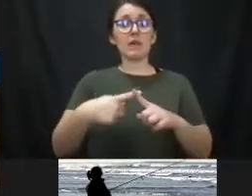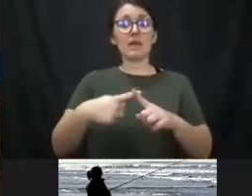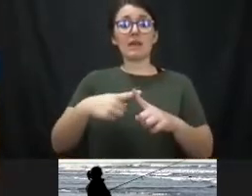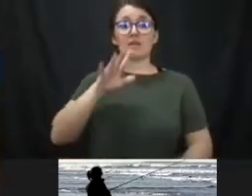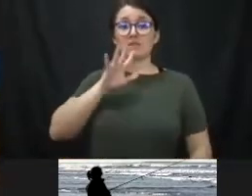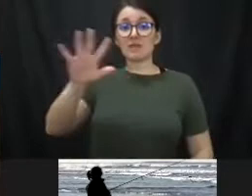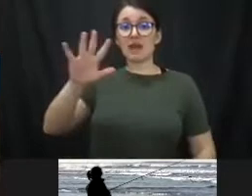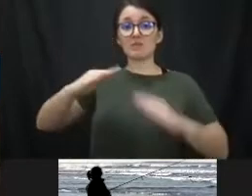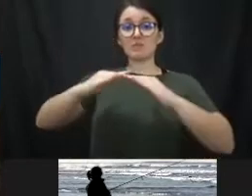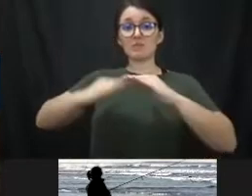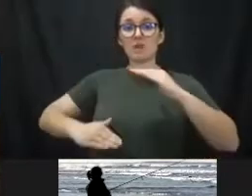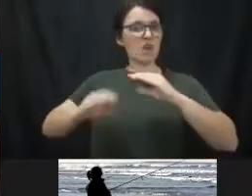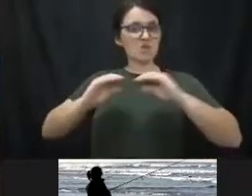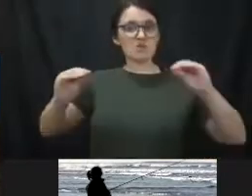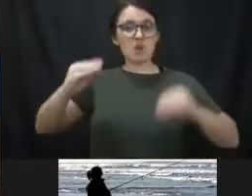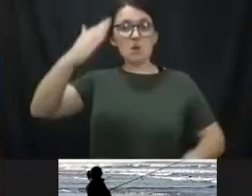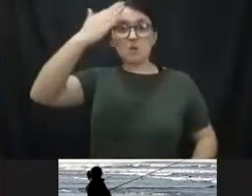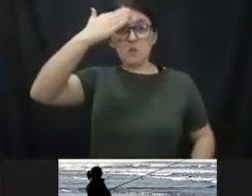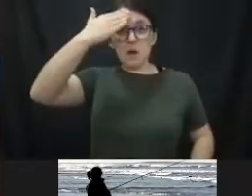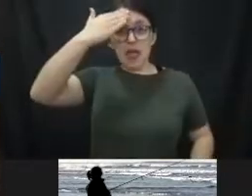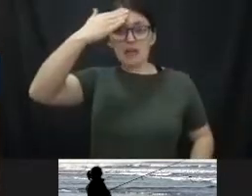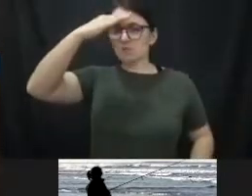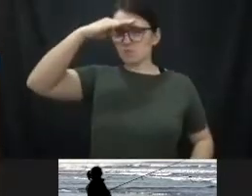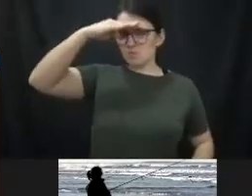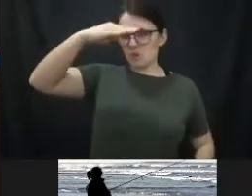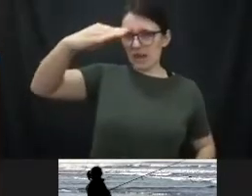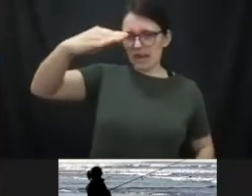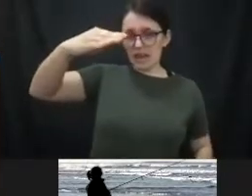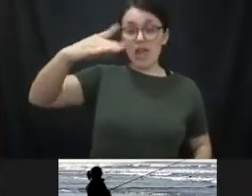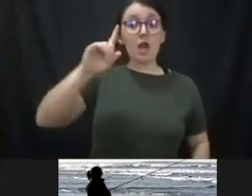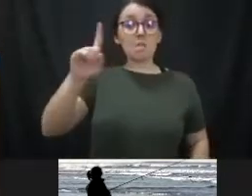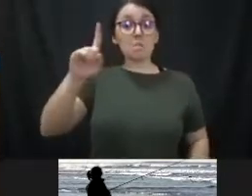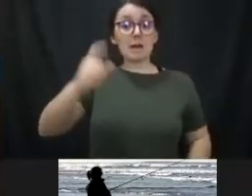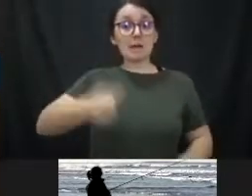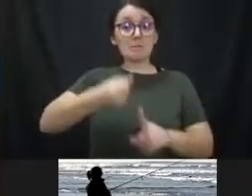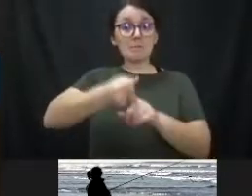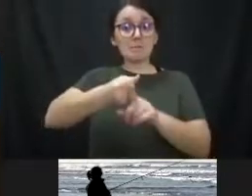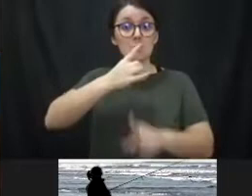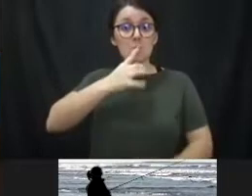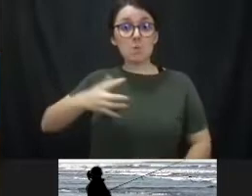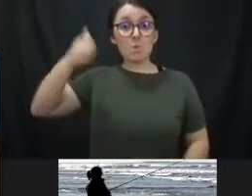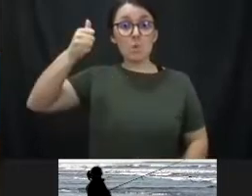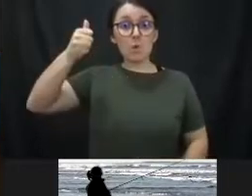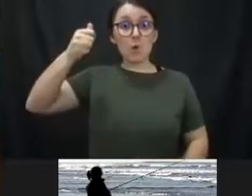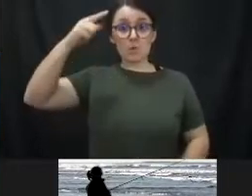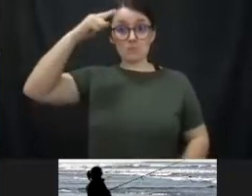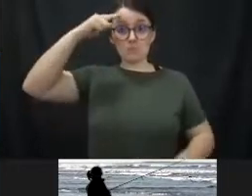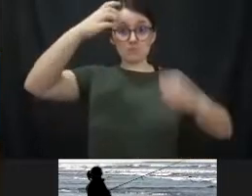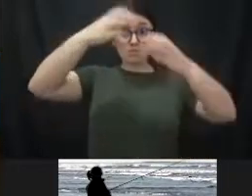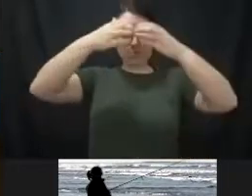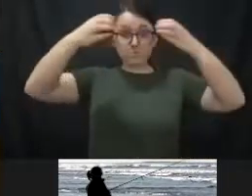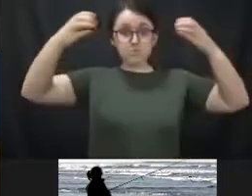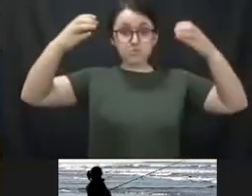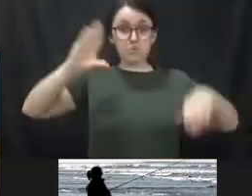have no forehead. It's just straight. But the older they get, the bigger their forehead gets.